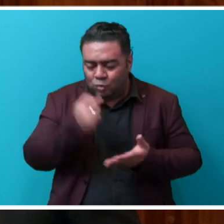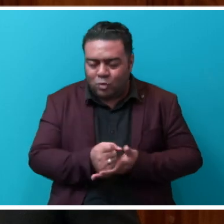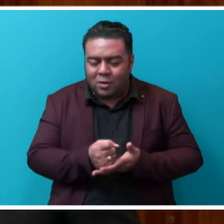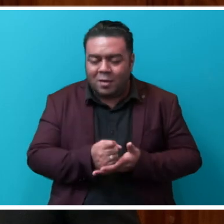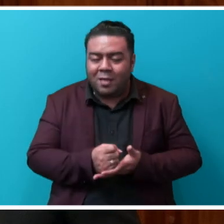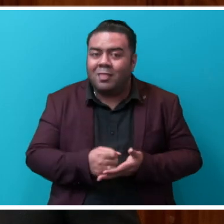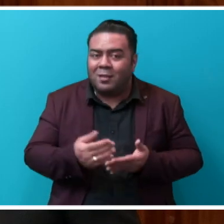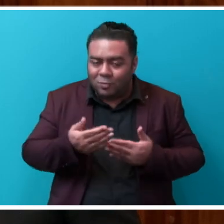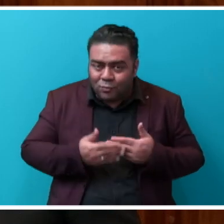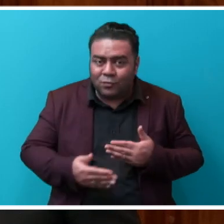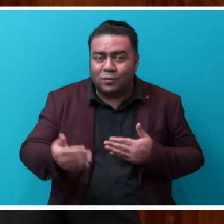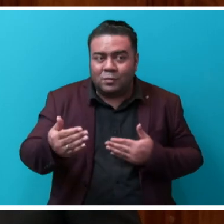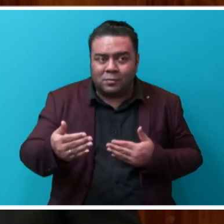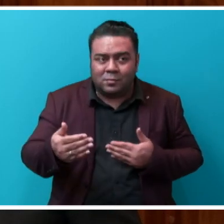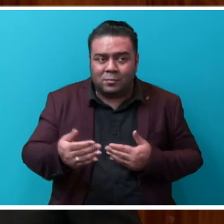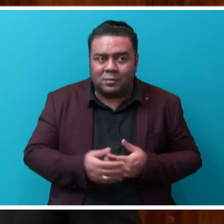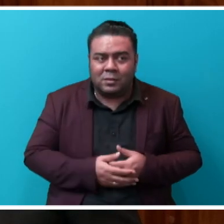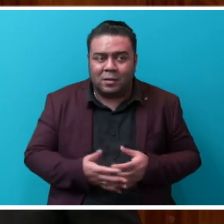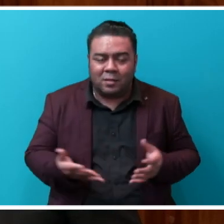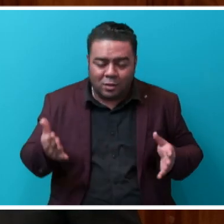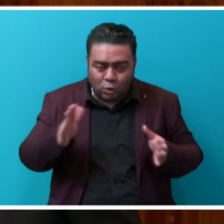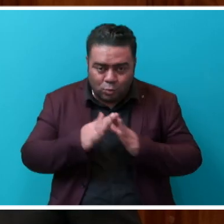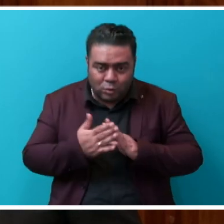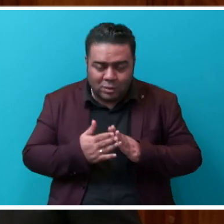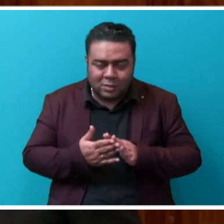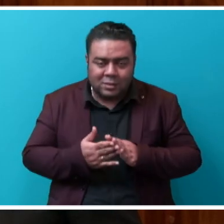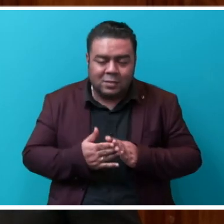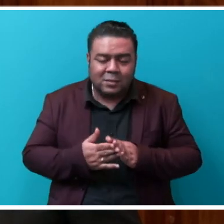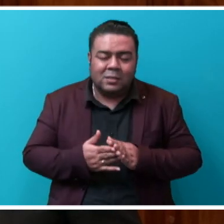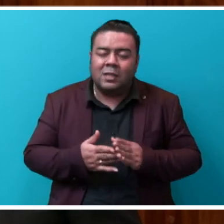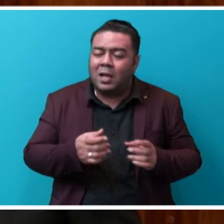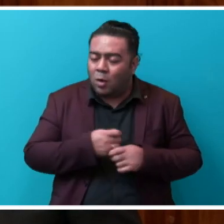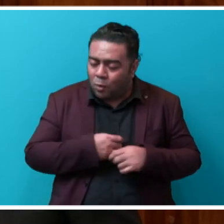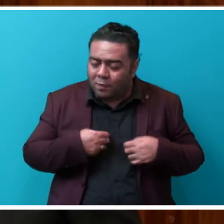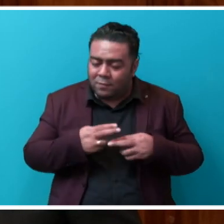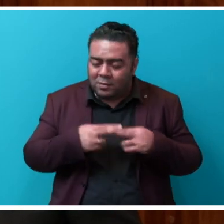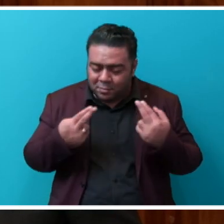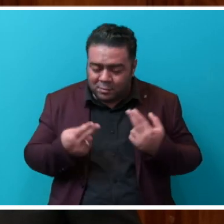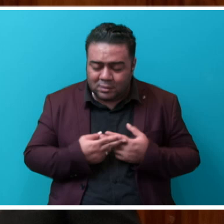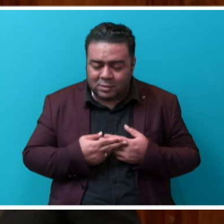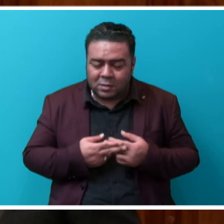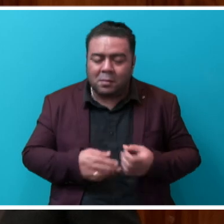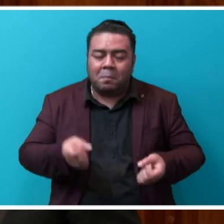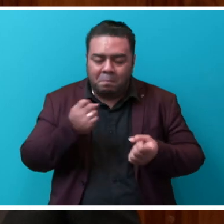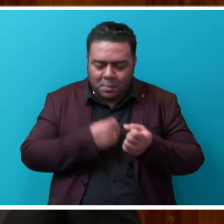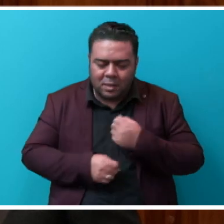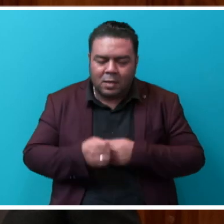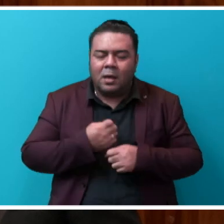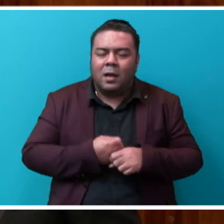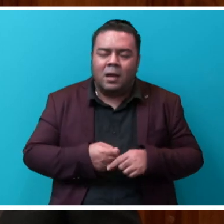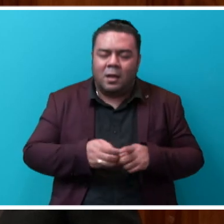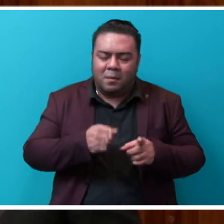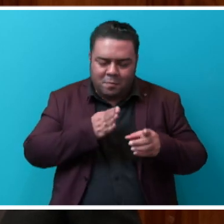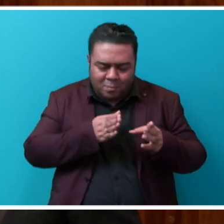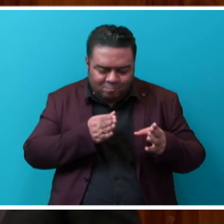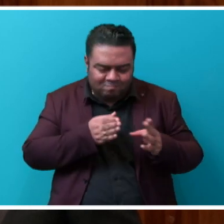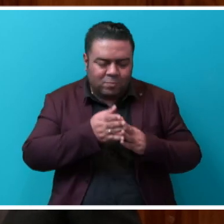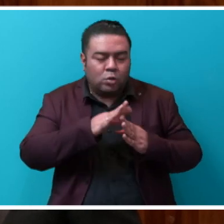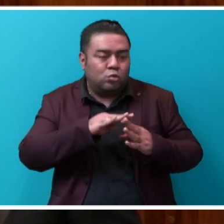going forward, the diaspora, our family, become a central cornerstone in